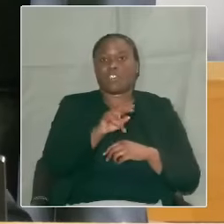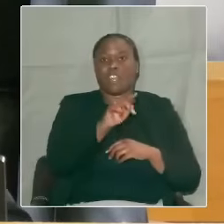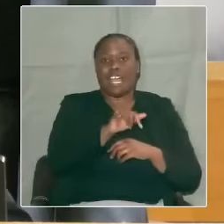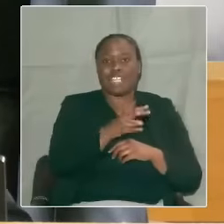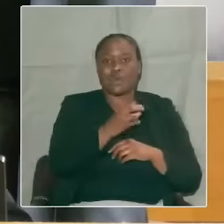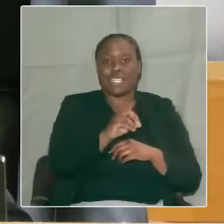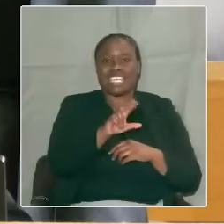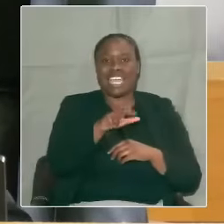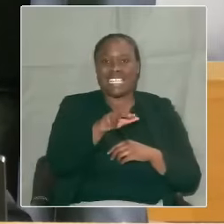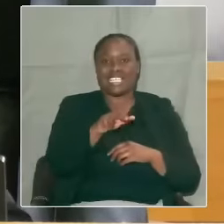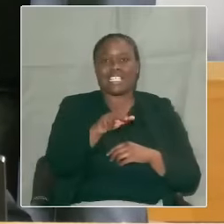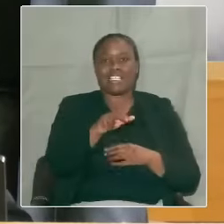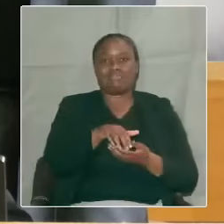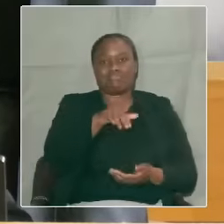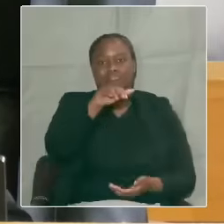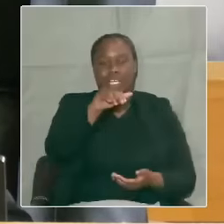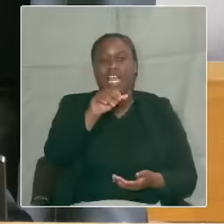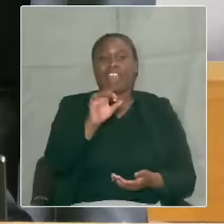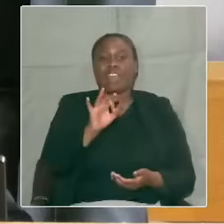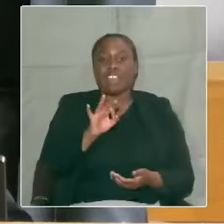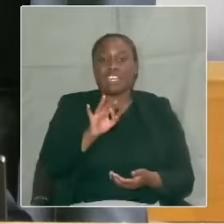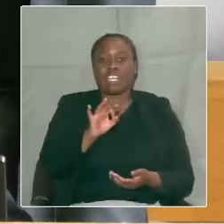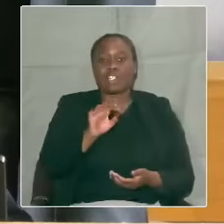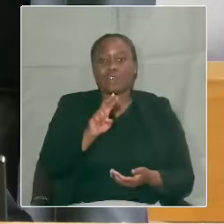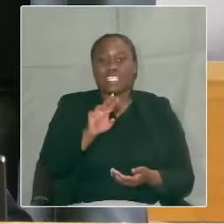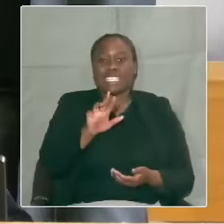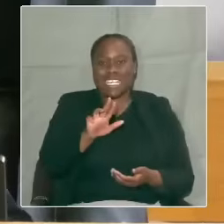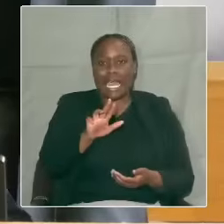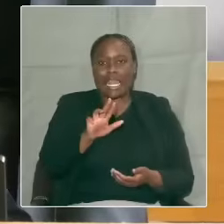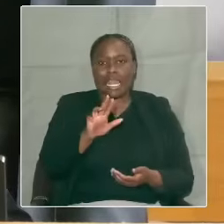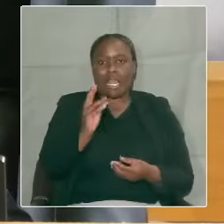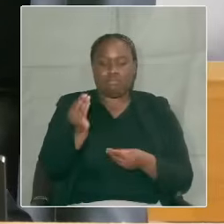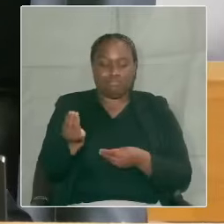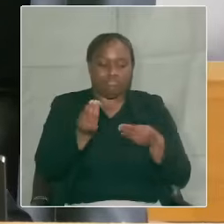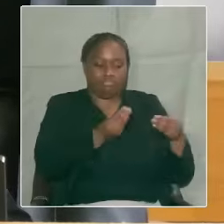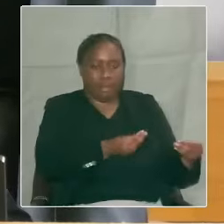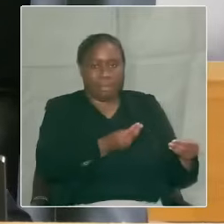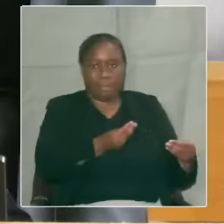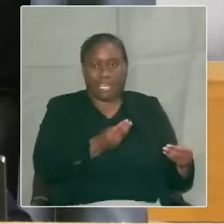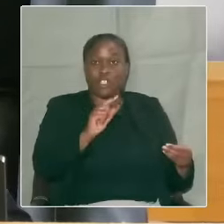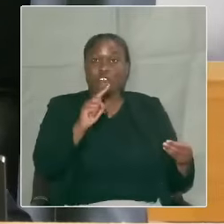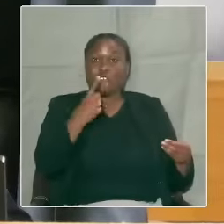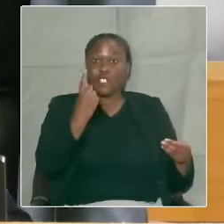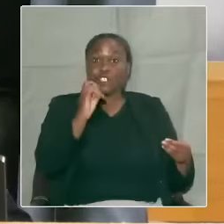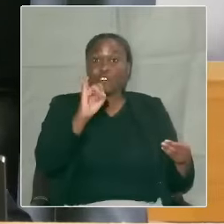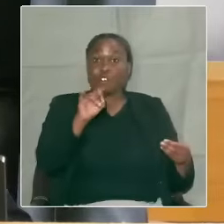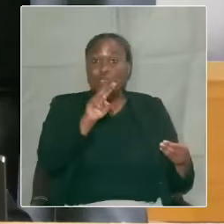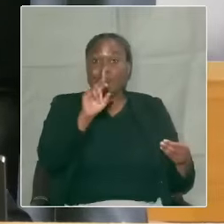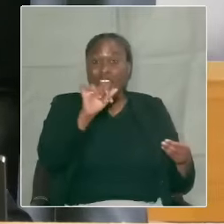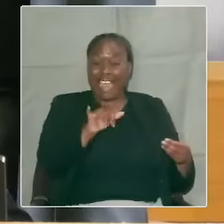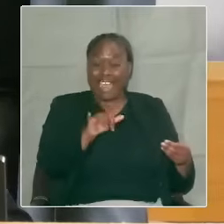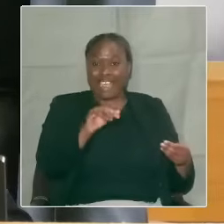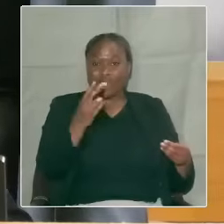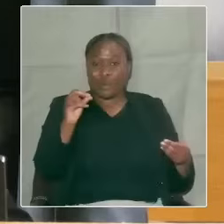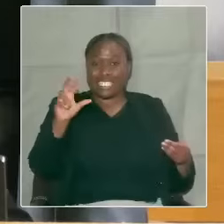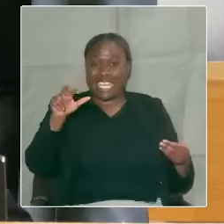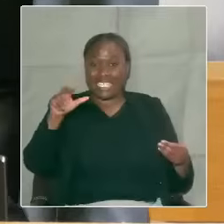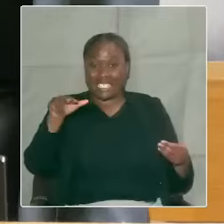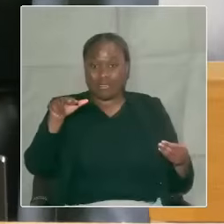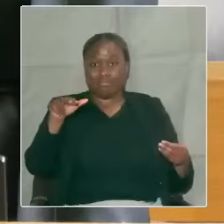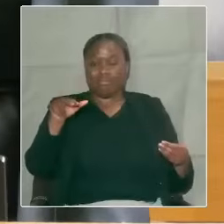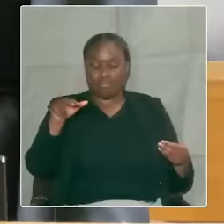329 dockets had been allocated as of July 2018. So as a date of presentation from